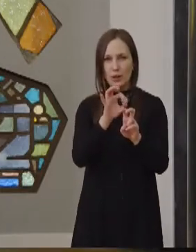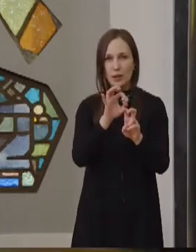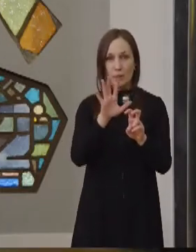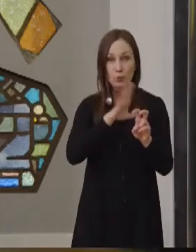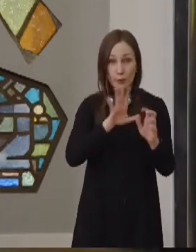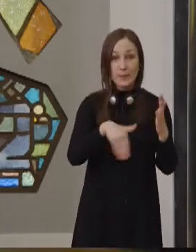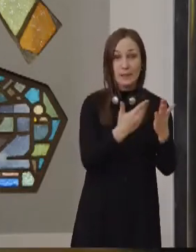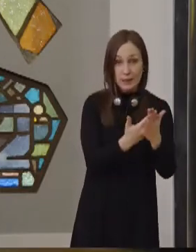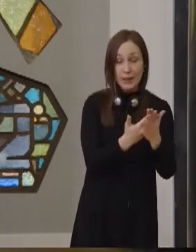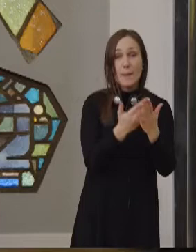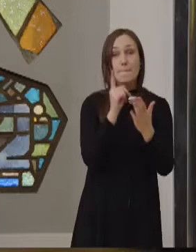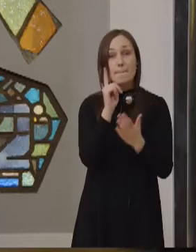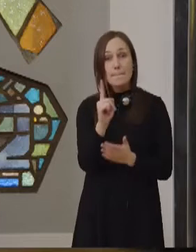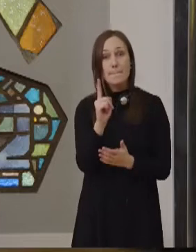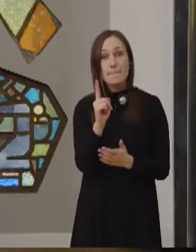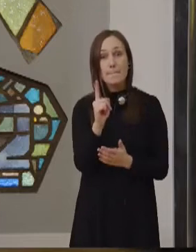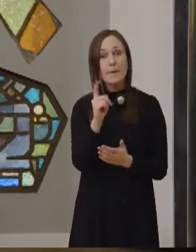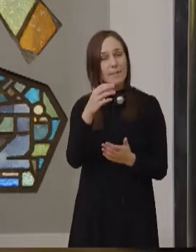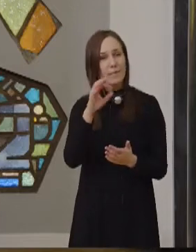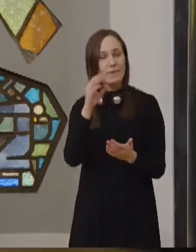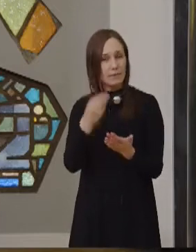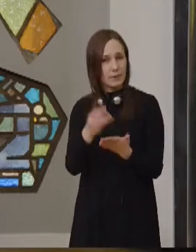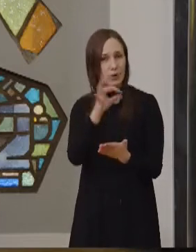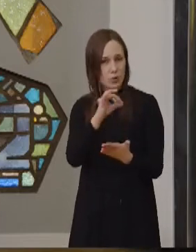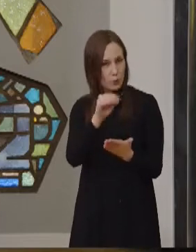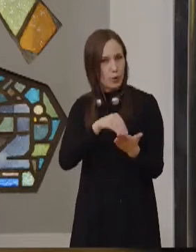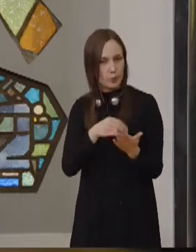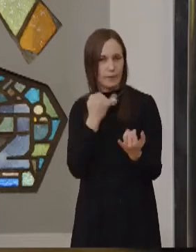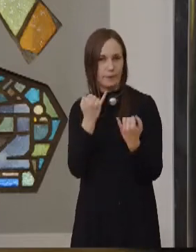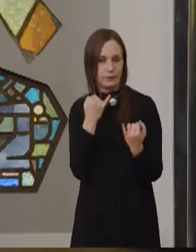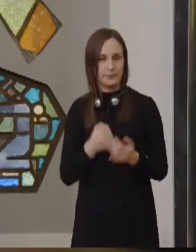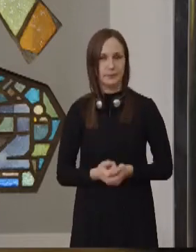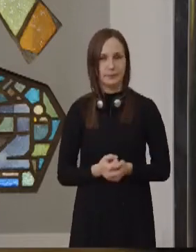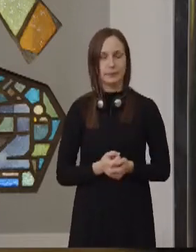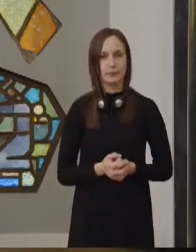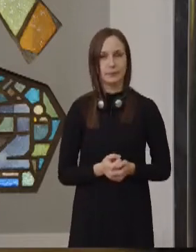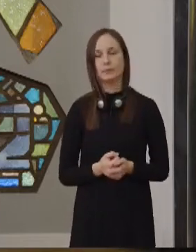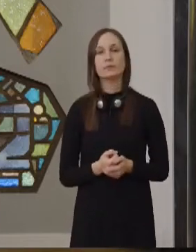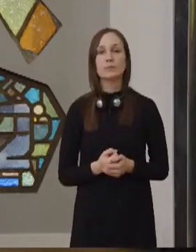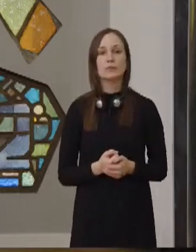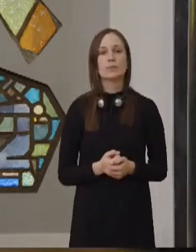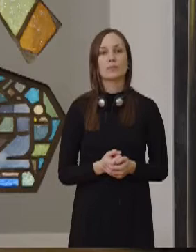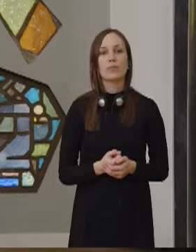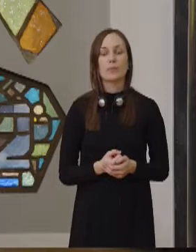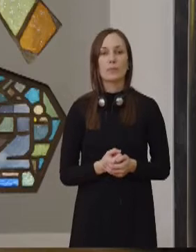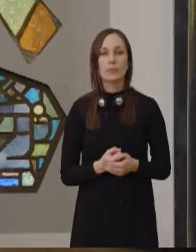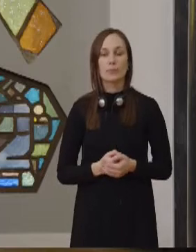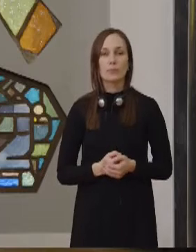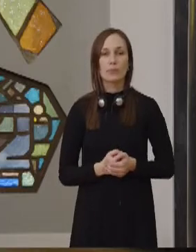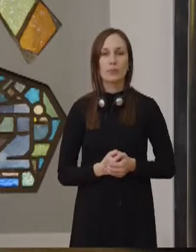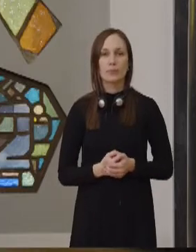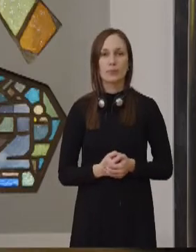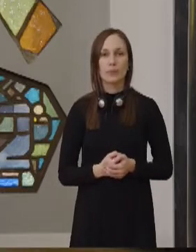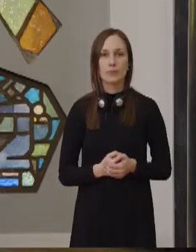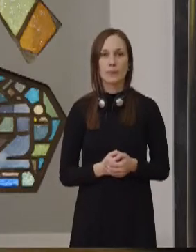it after the survey has been produced, but I believe that it's worth talking about it once again.